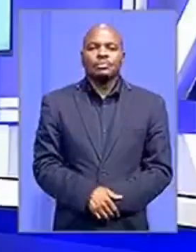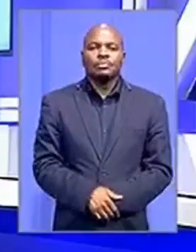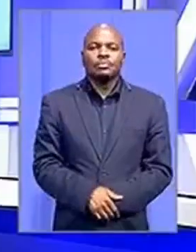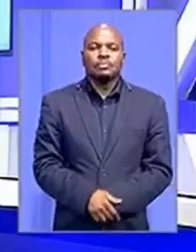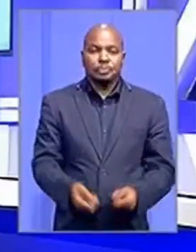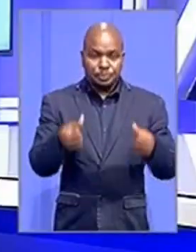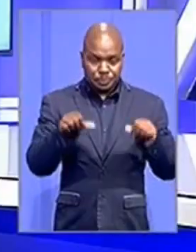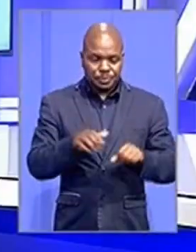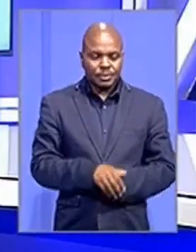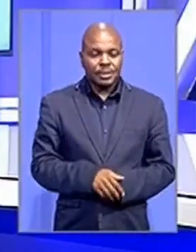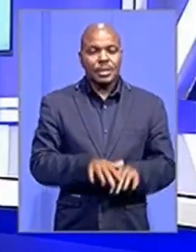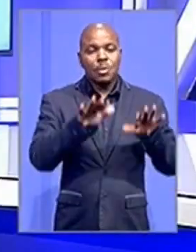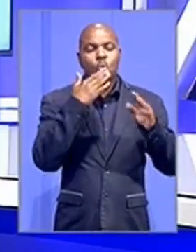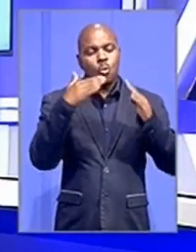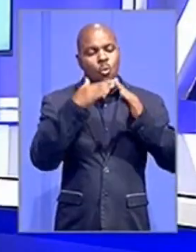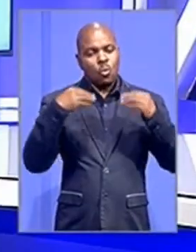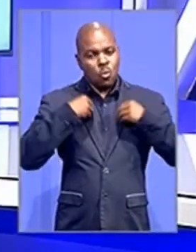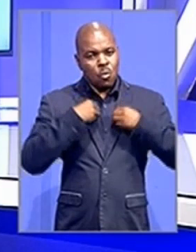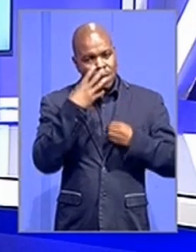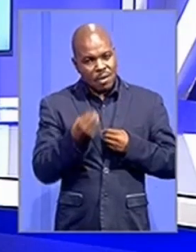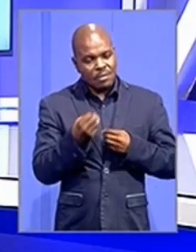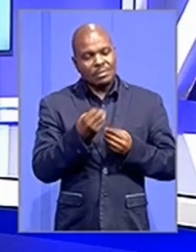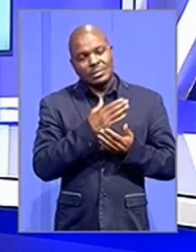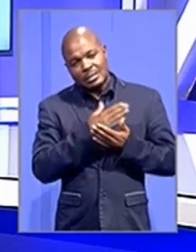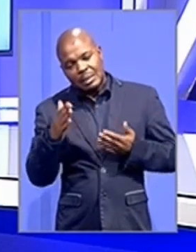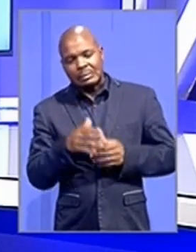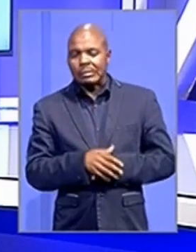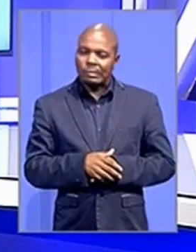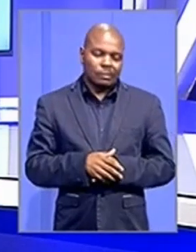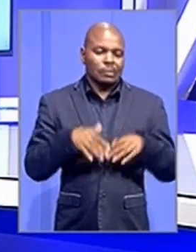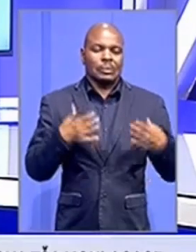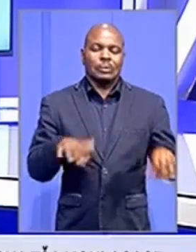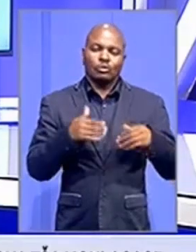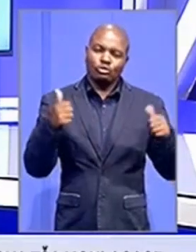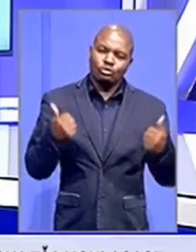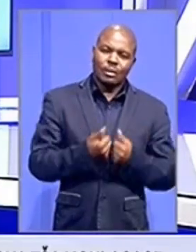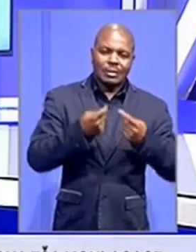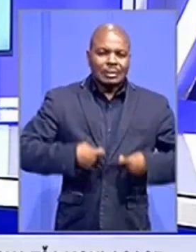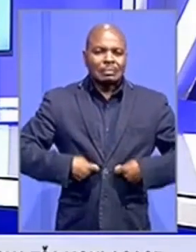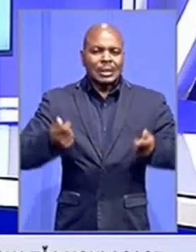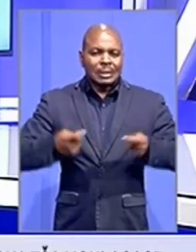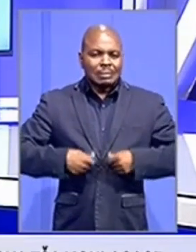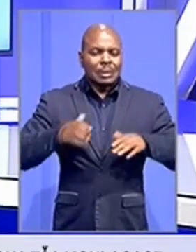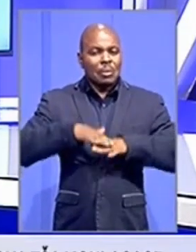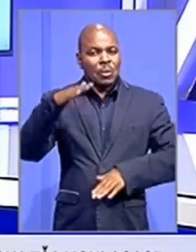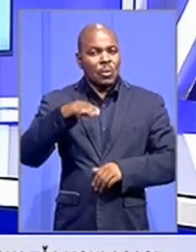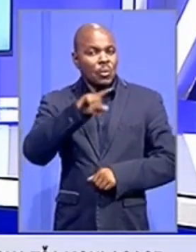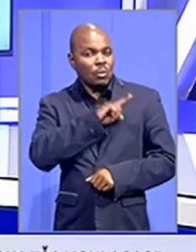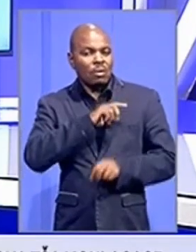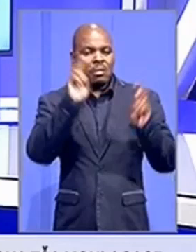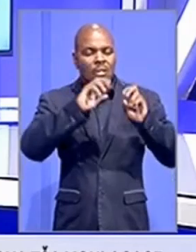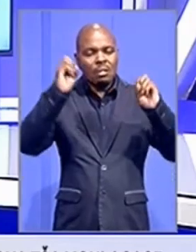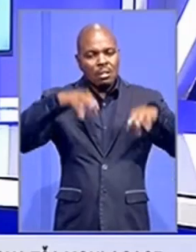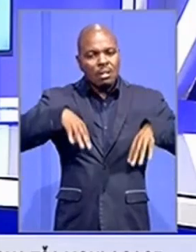go sa lebjalo beng ba dintlo ba bangwe ba tshwanela ke go lebana le mathata a ditshenyagalelo tse di sa letelwago tsa go kgaolwa